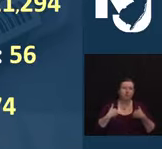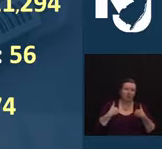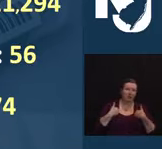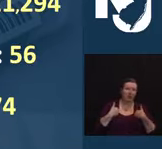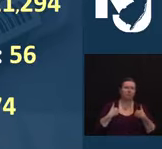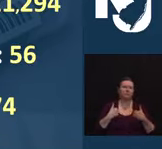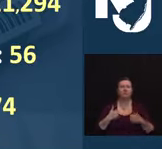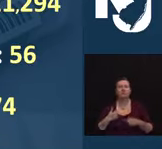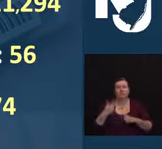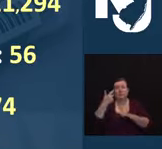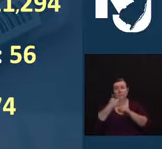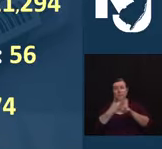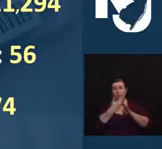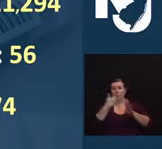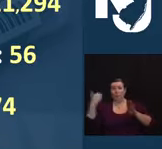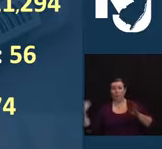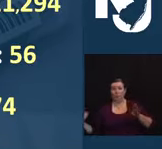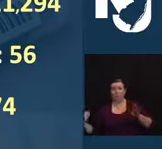total of